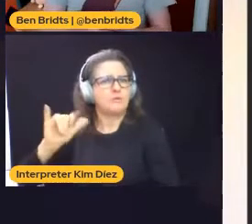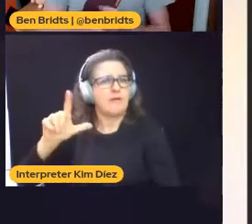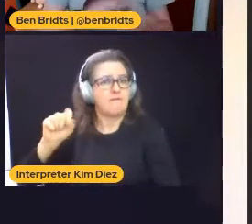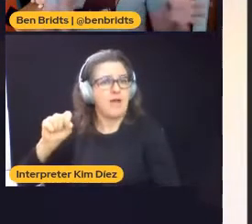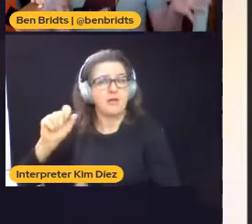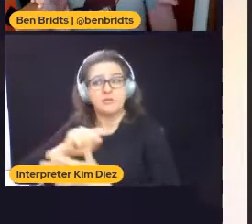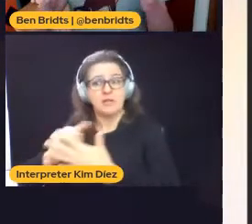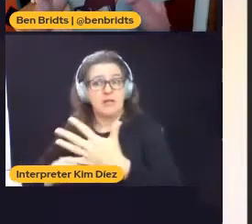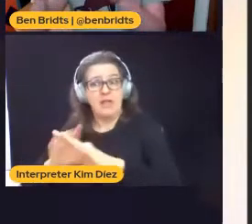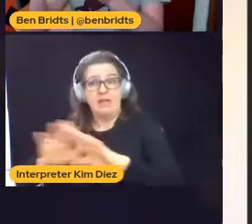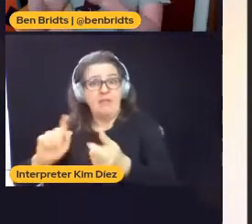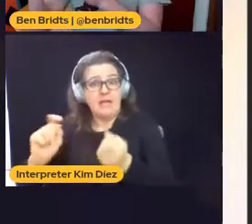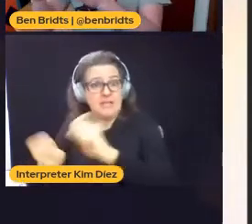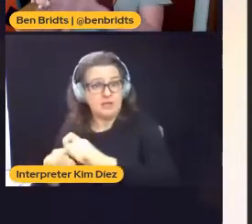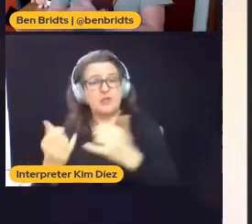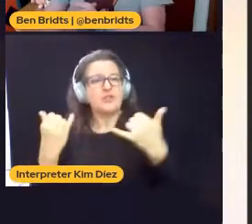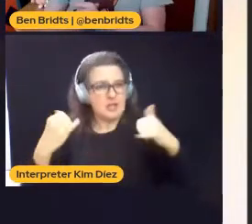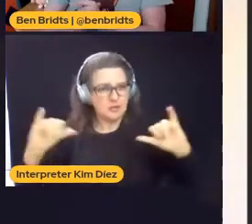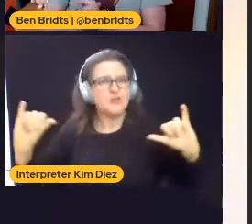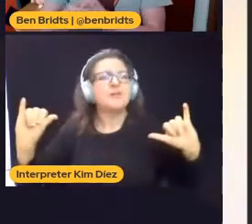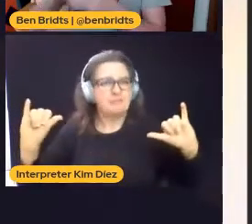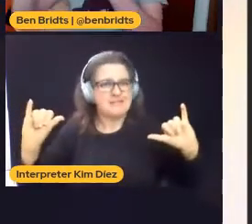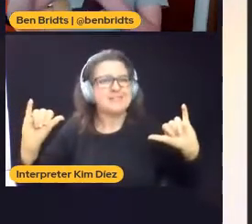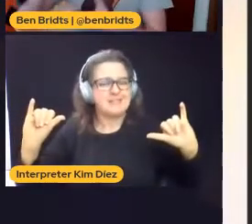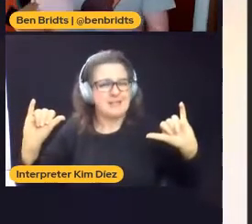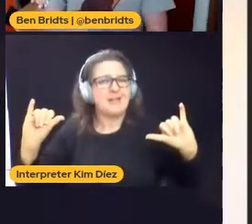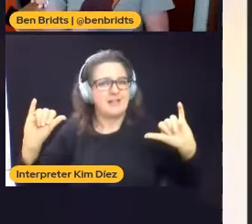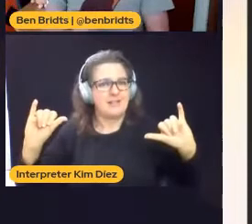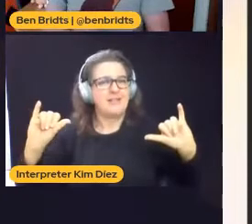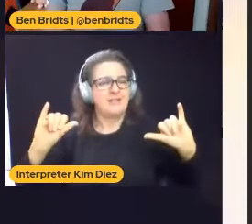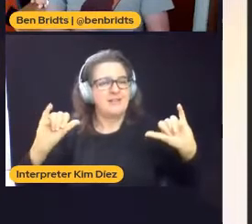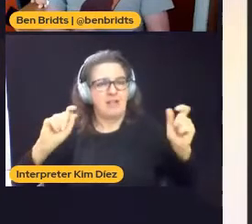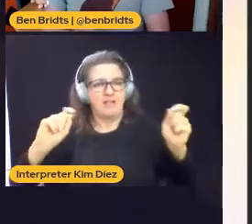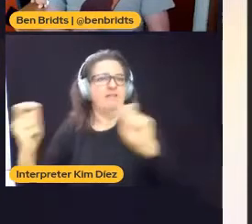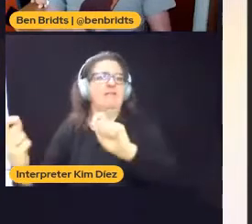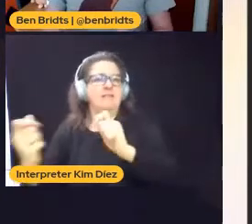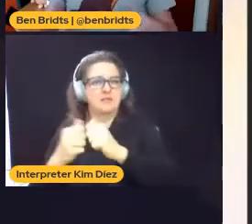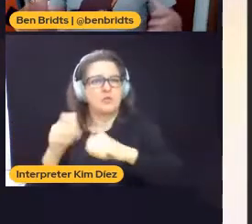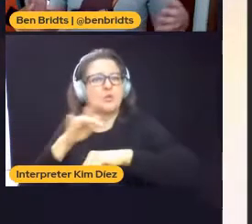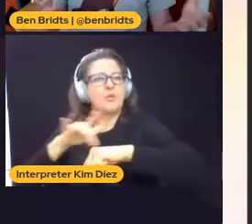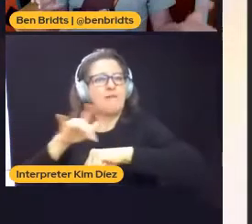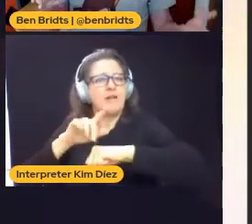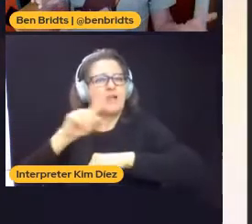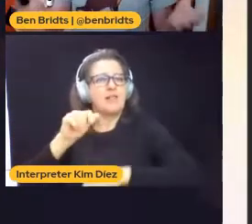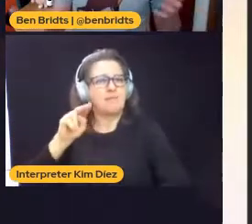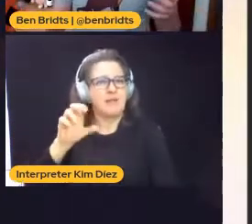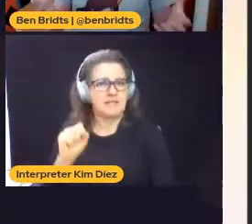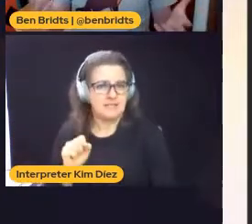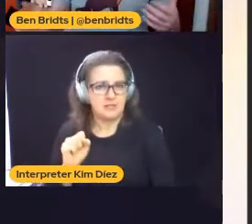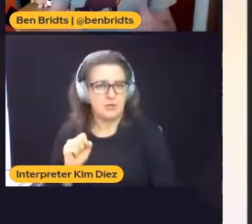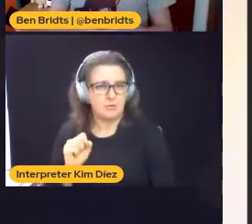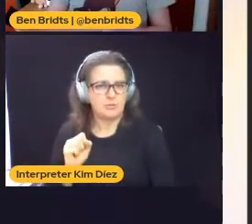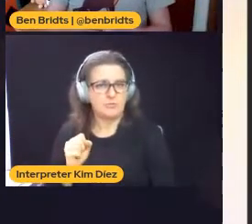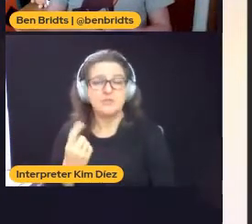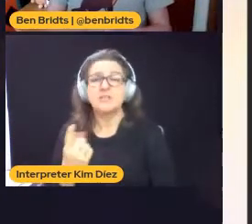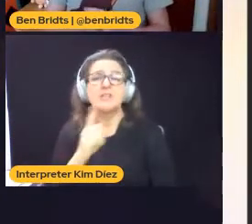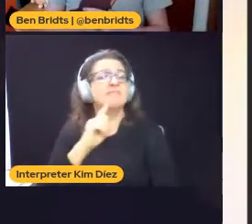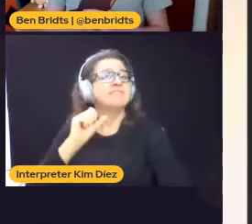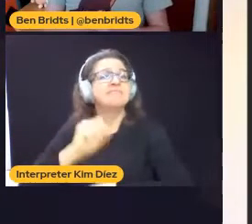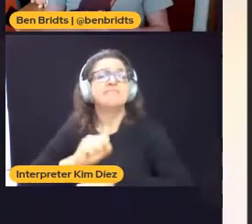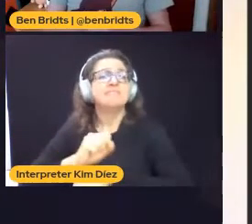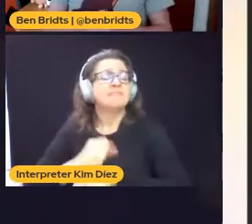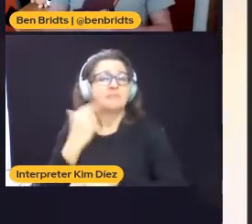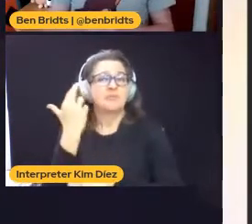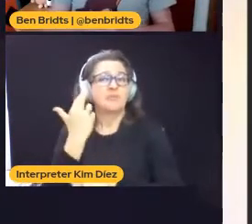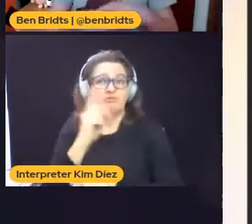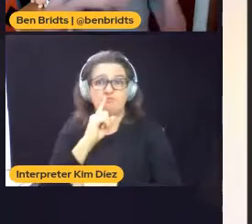change, but still we get that that shift in availability zones. And the only actual realistic place to spot